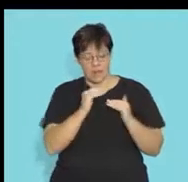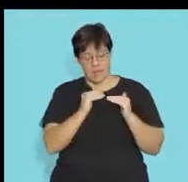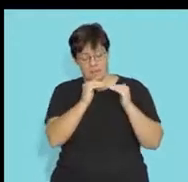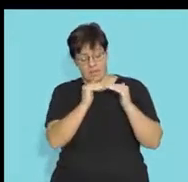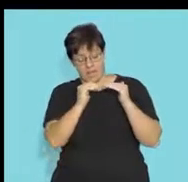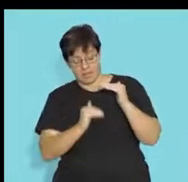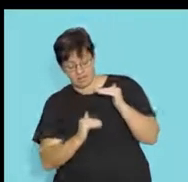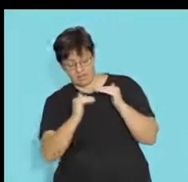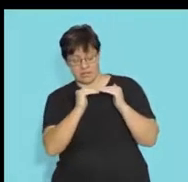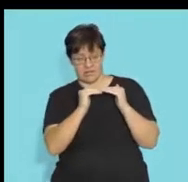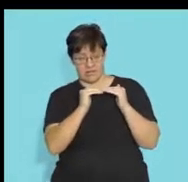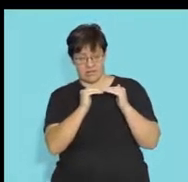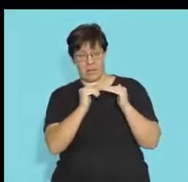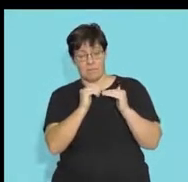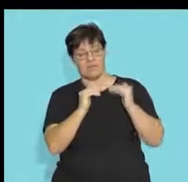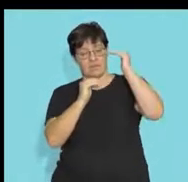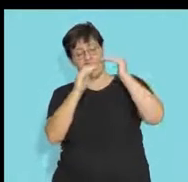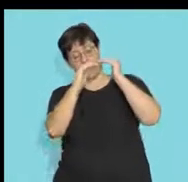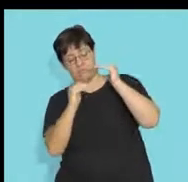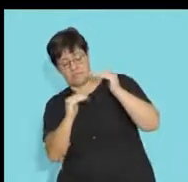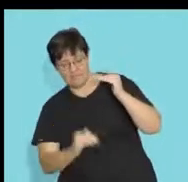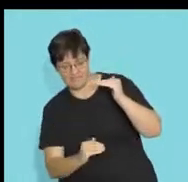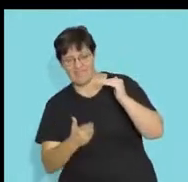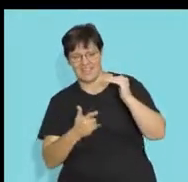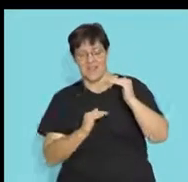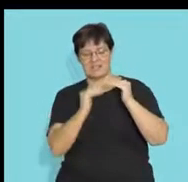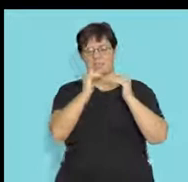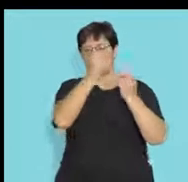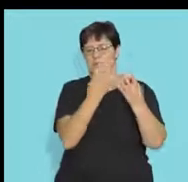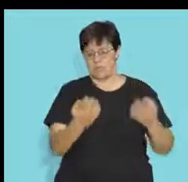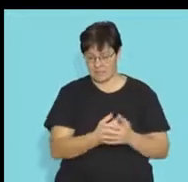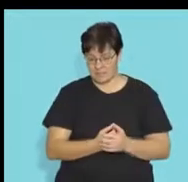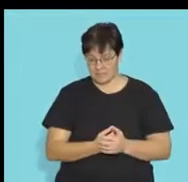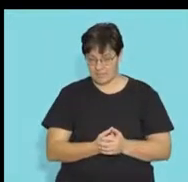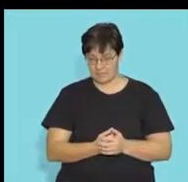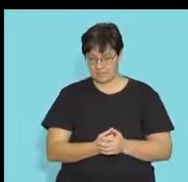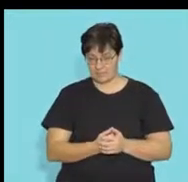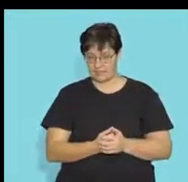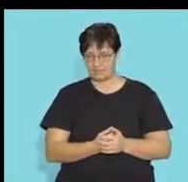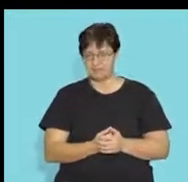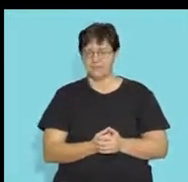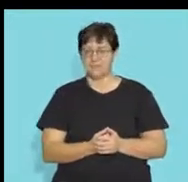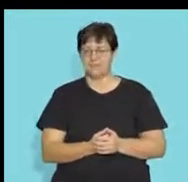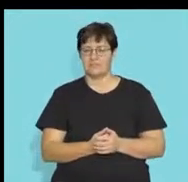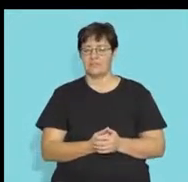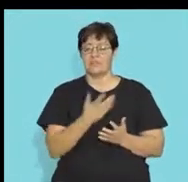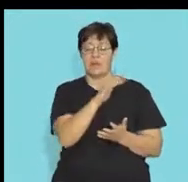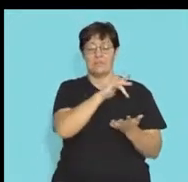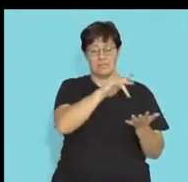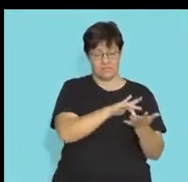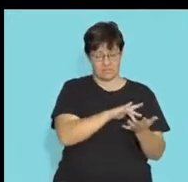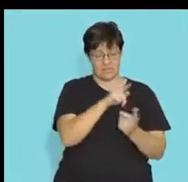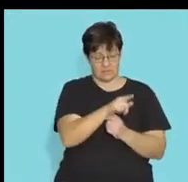of steps it is from the start of the food chain. Let's try and understand what that means. So,